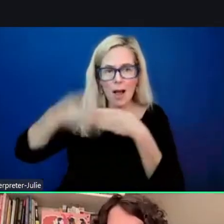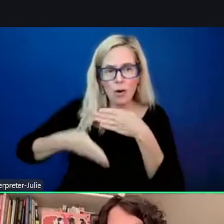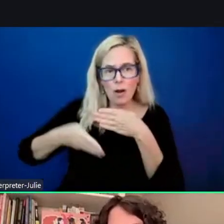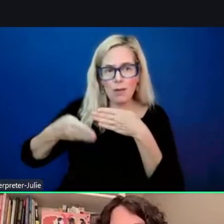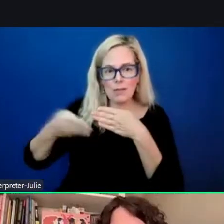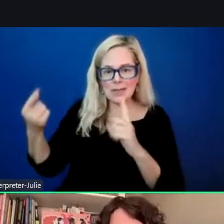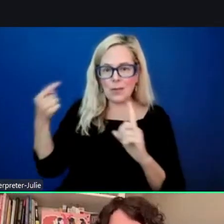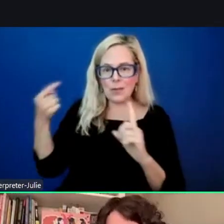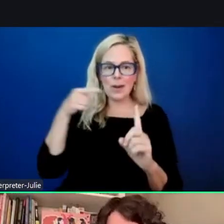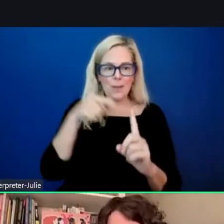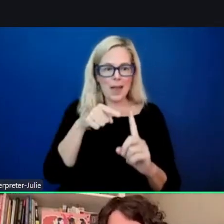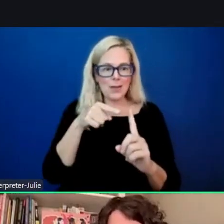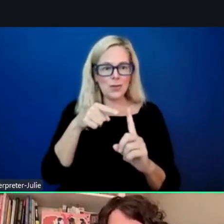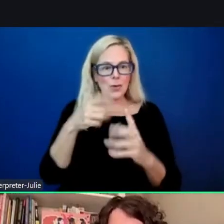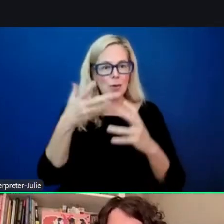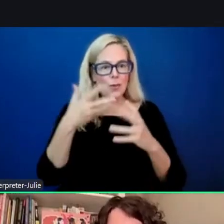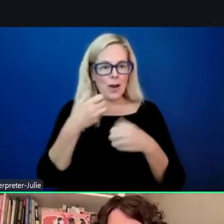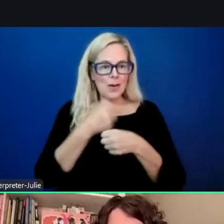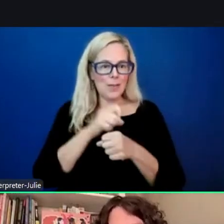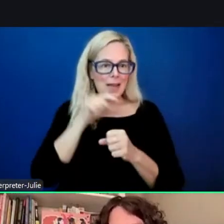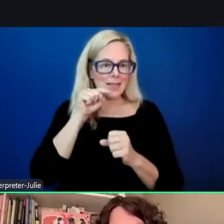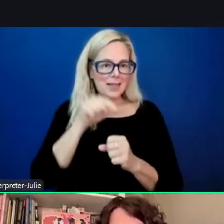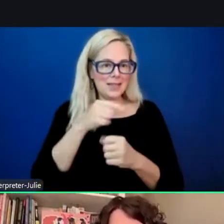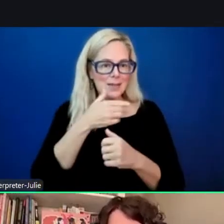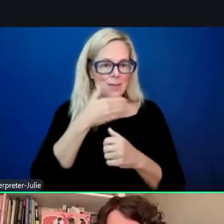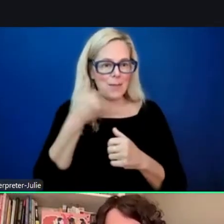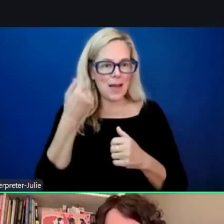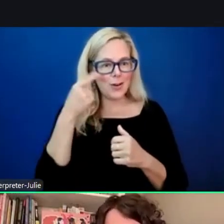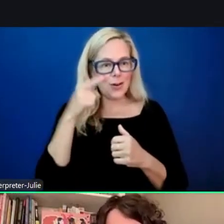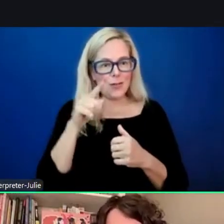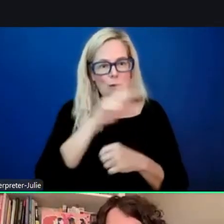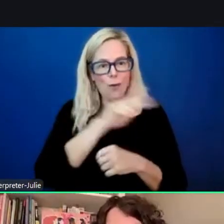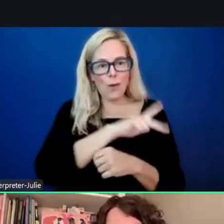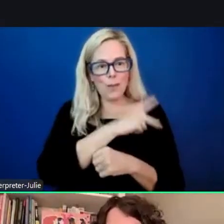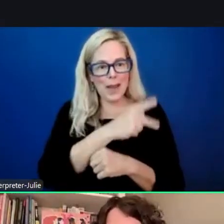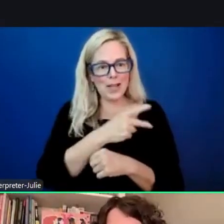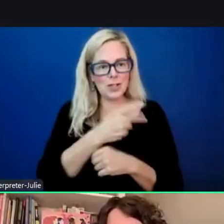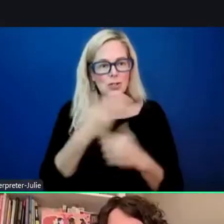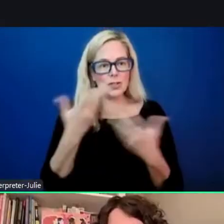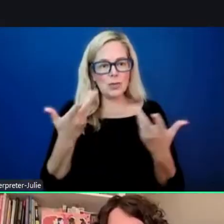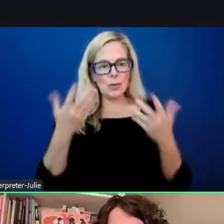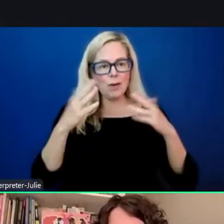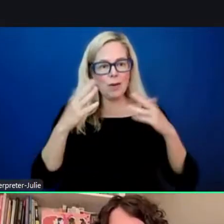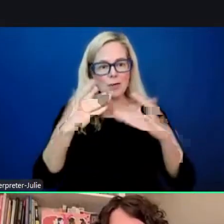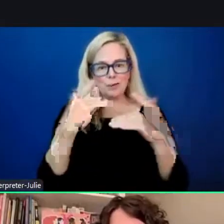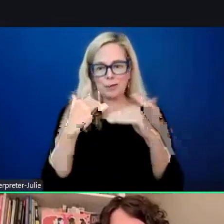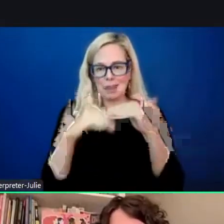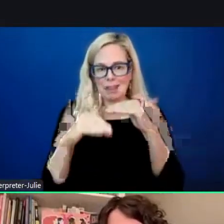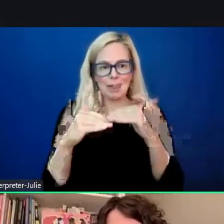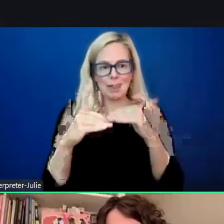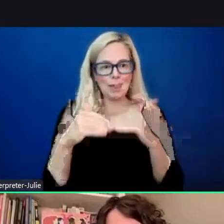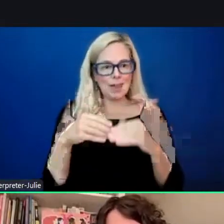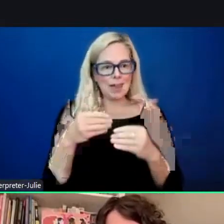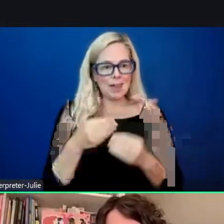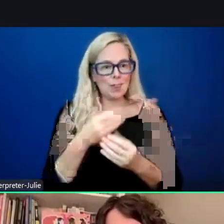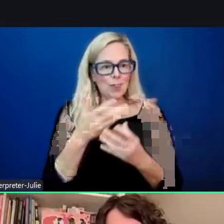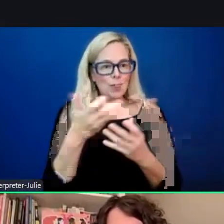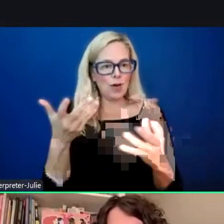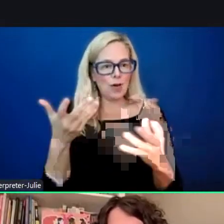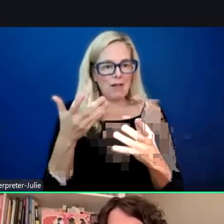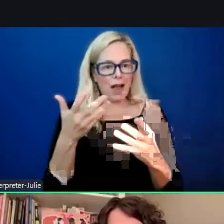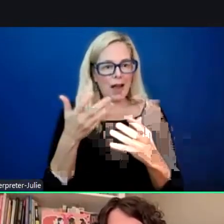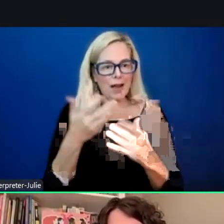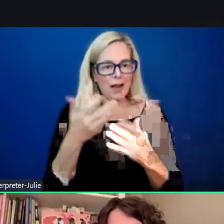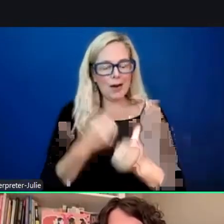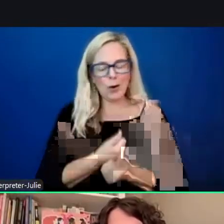back to of we want to make this better for patients, we want to reduce provider burnout, and better sustain our provider workforce.